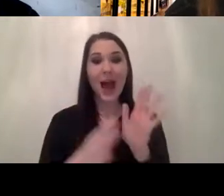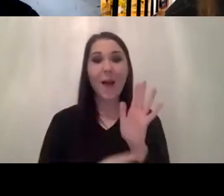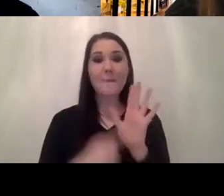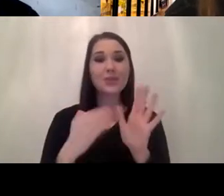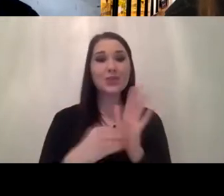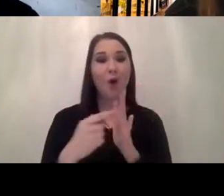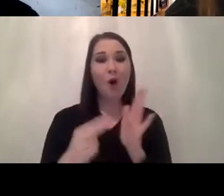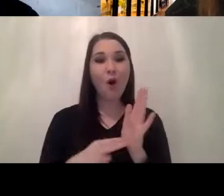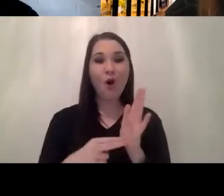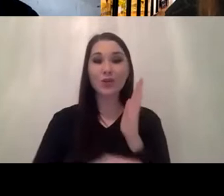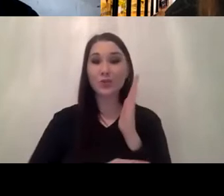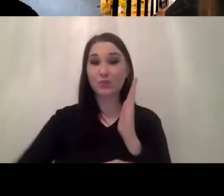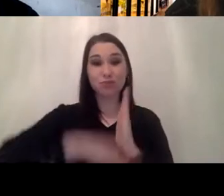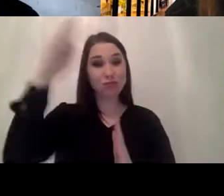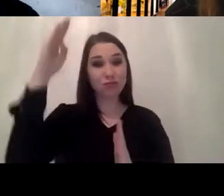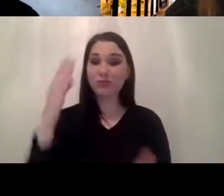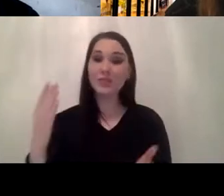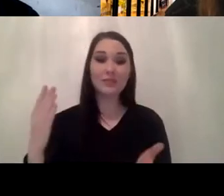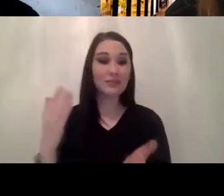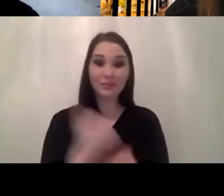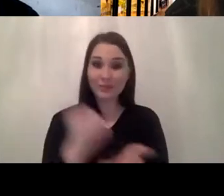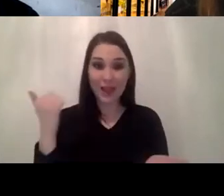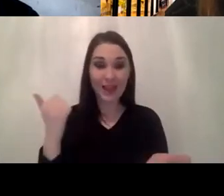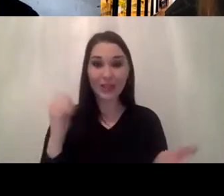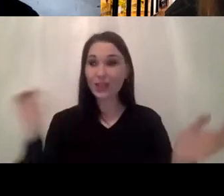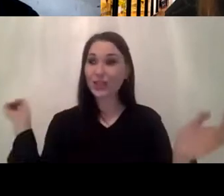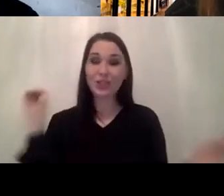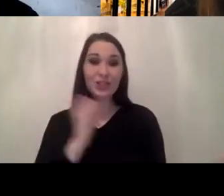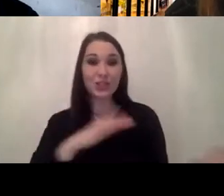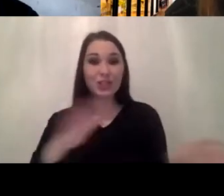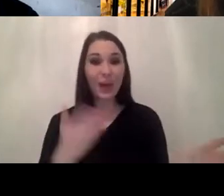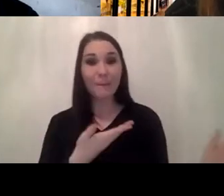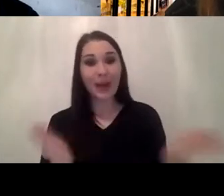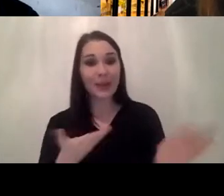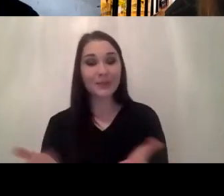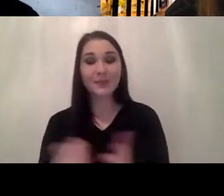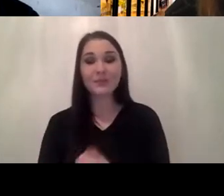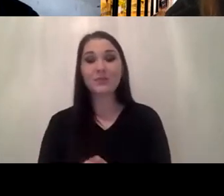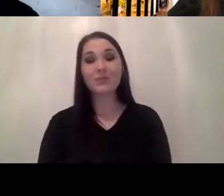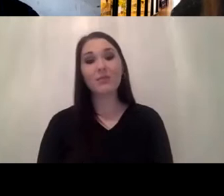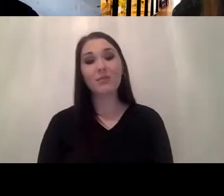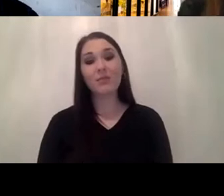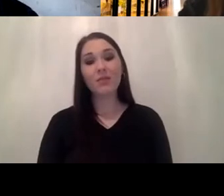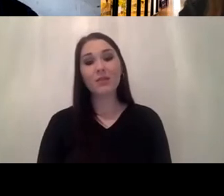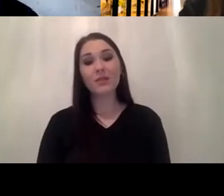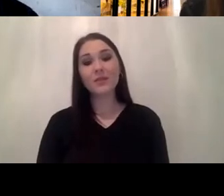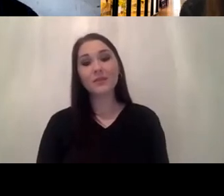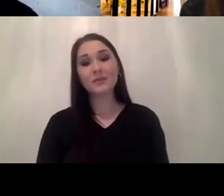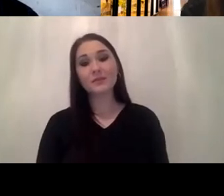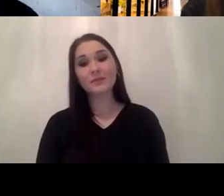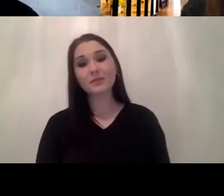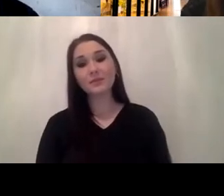the roof, you know, in what they're shipping and stuff, along with a lot of other companies as well. I mean, for us, we've seen some